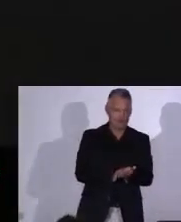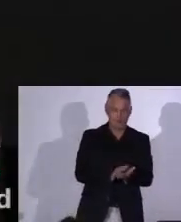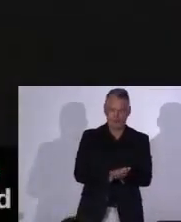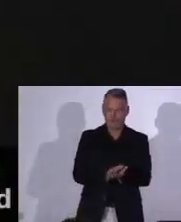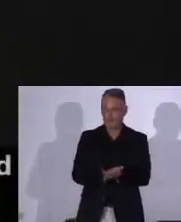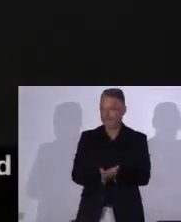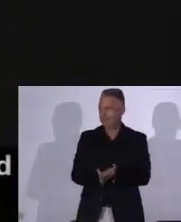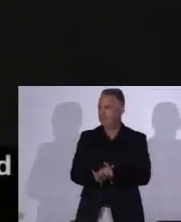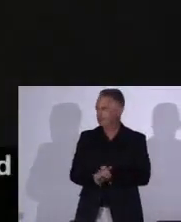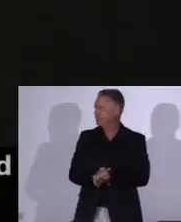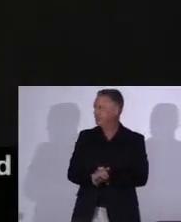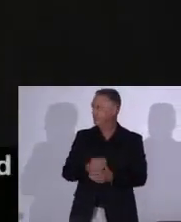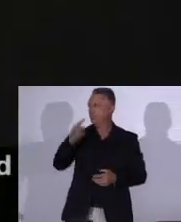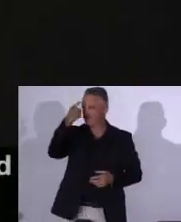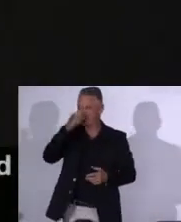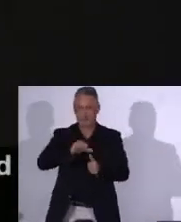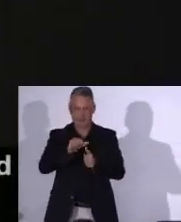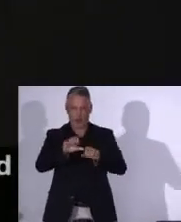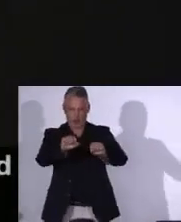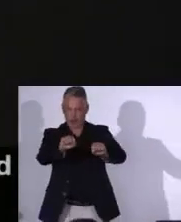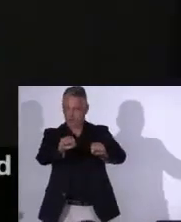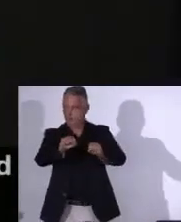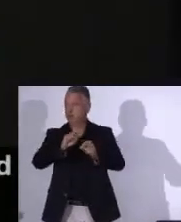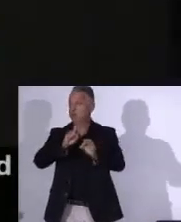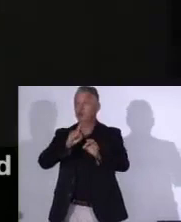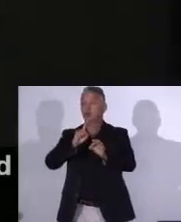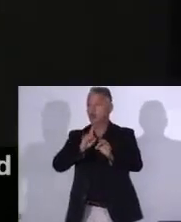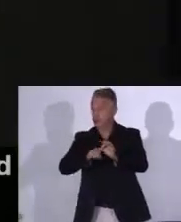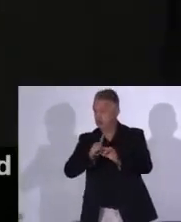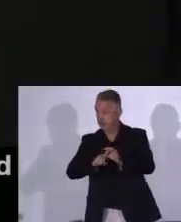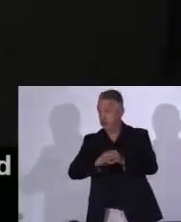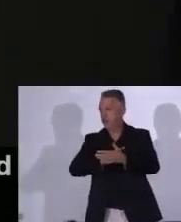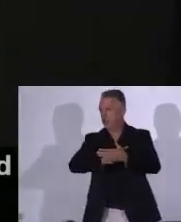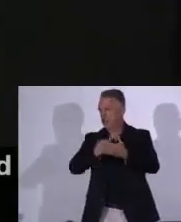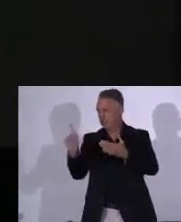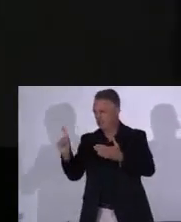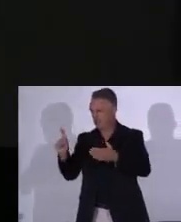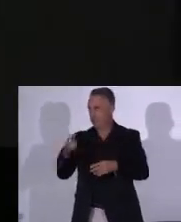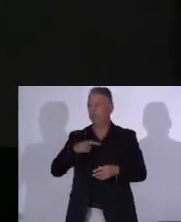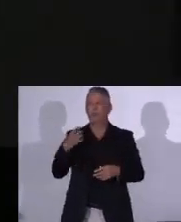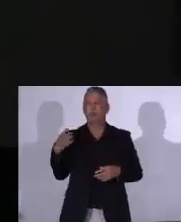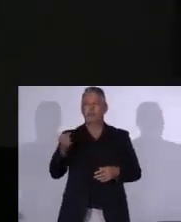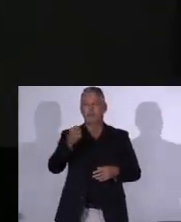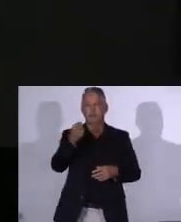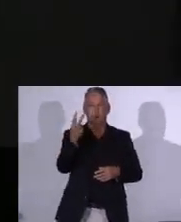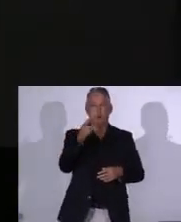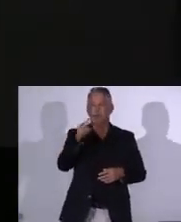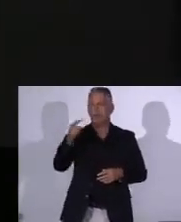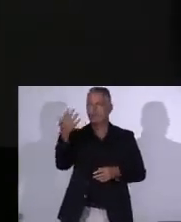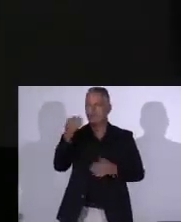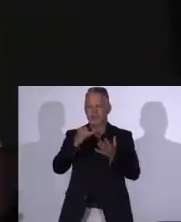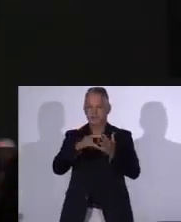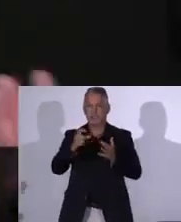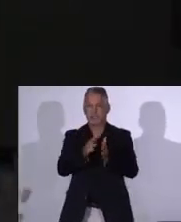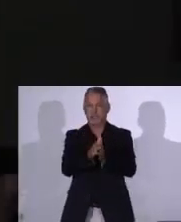We'll just save questions until the end. There's a 12 to 15 second lag for those who are watching online, so we'll save the